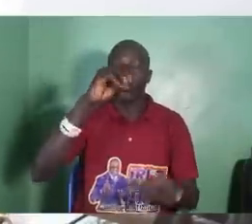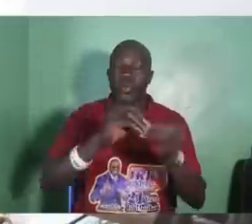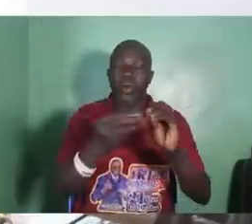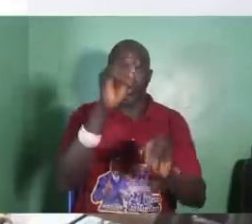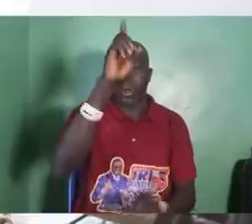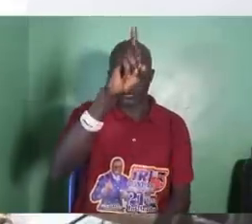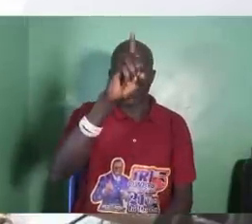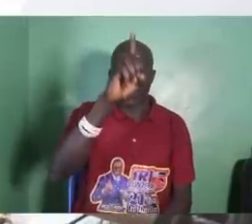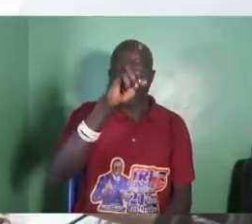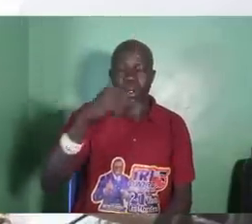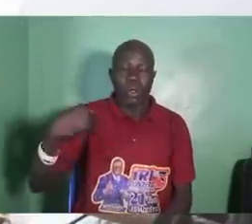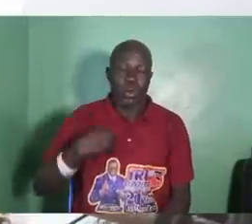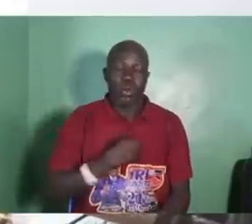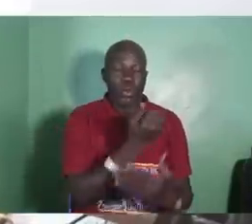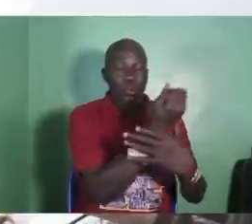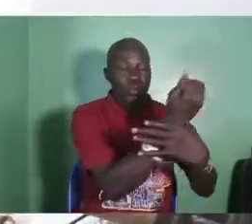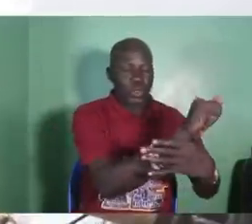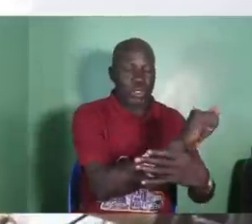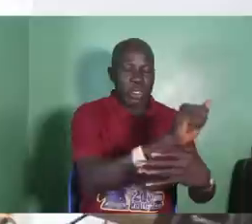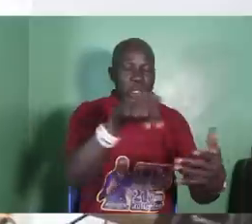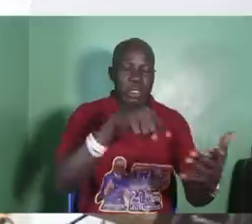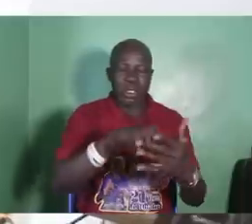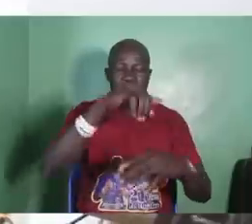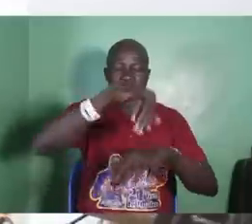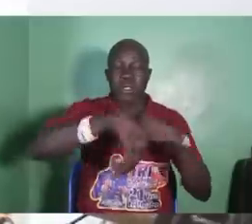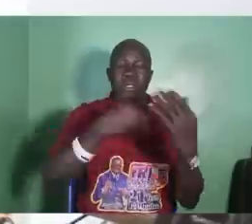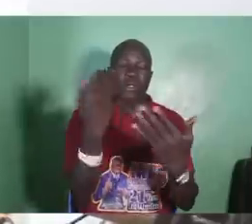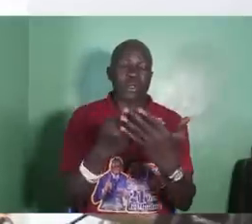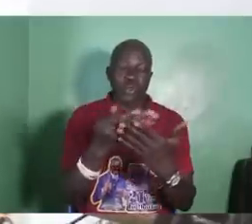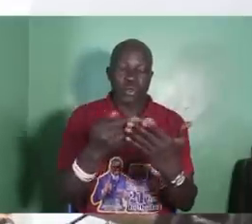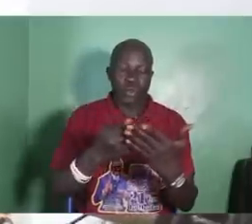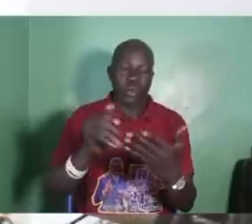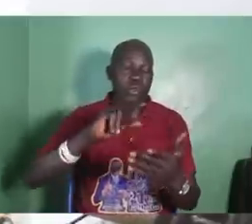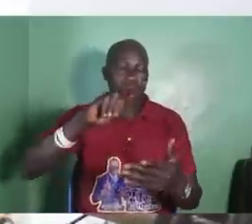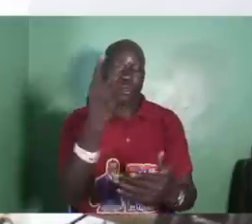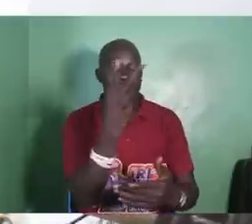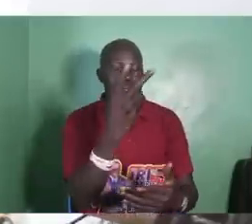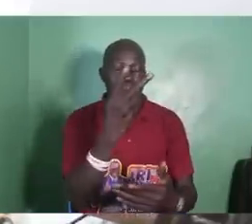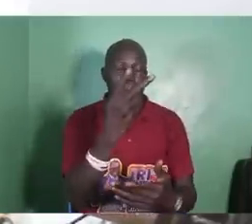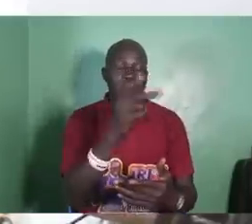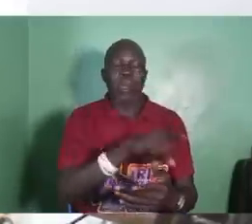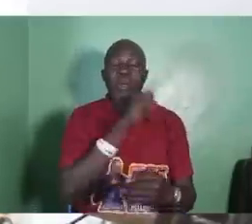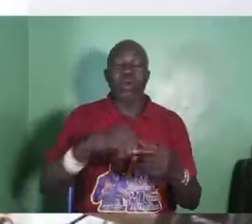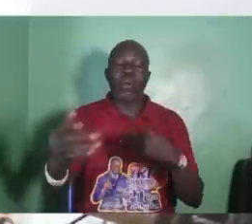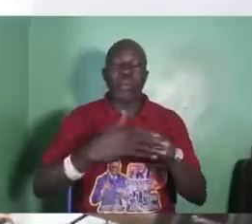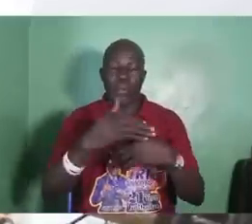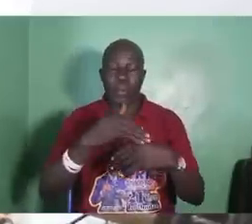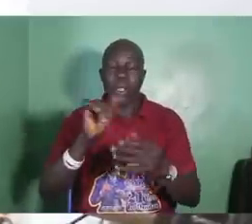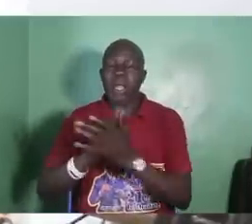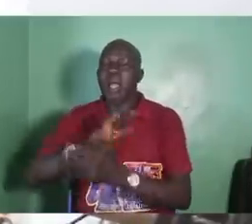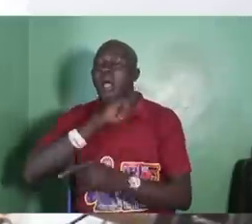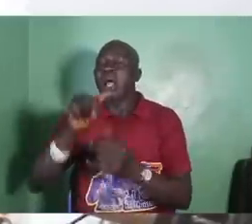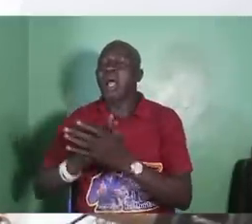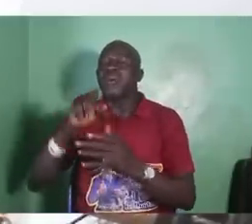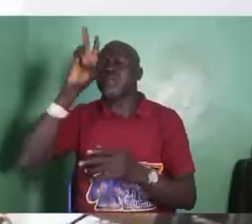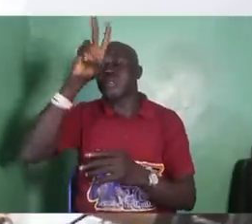one, firstly, ama pin ose ni asale, we just soap tonight, bene, yes, ekeji, secondly, odupa to ba de, so when you come, apere